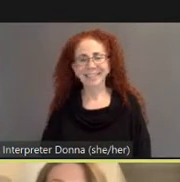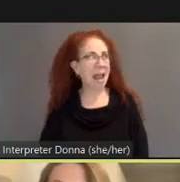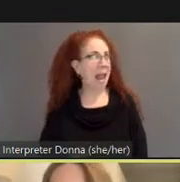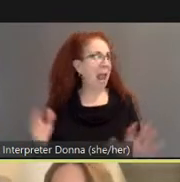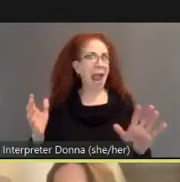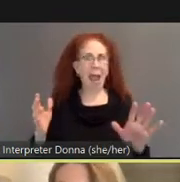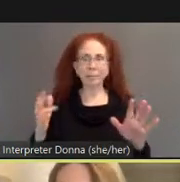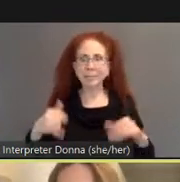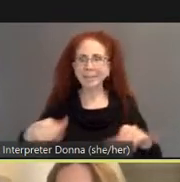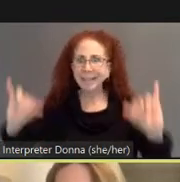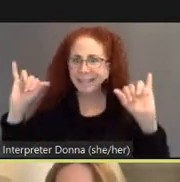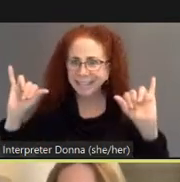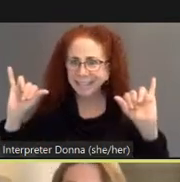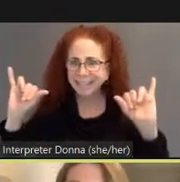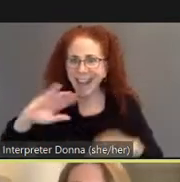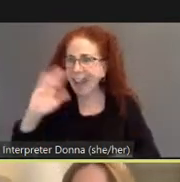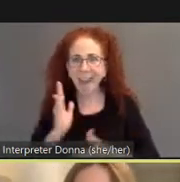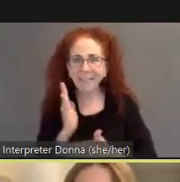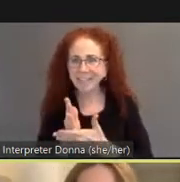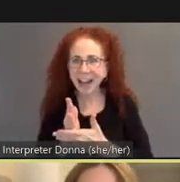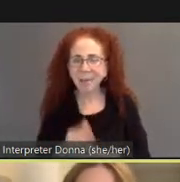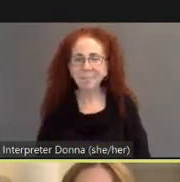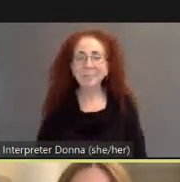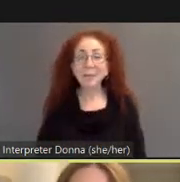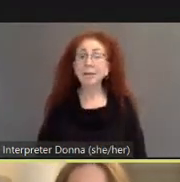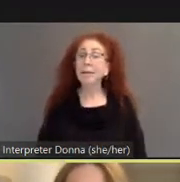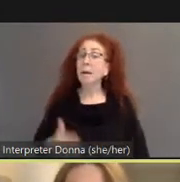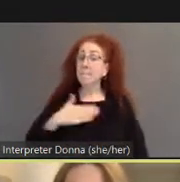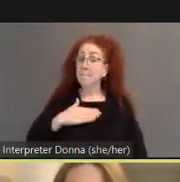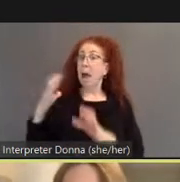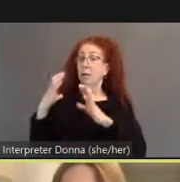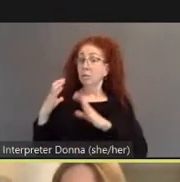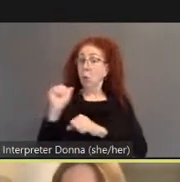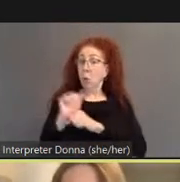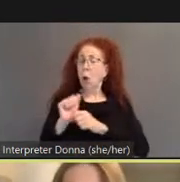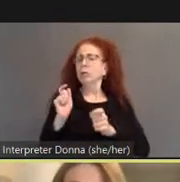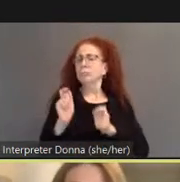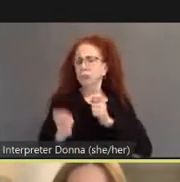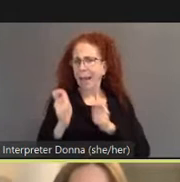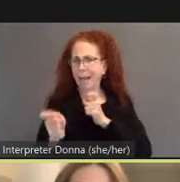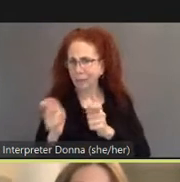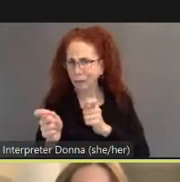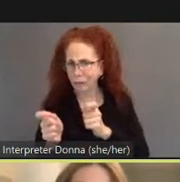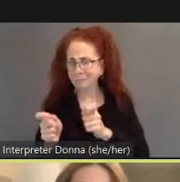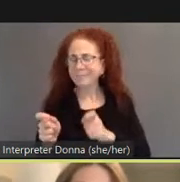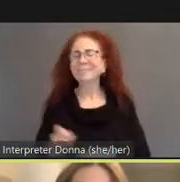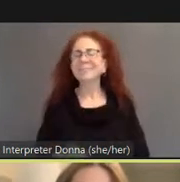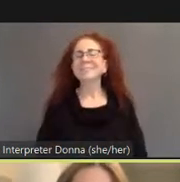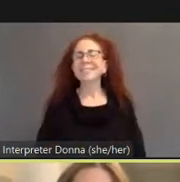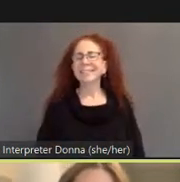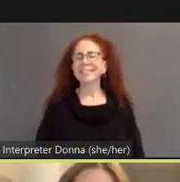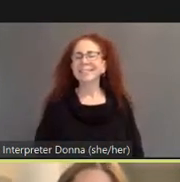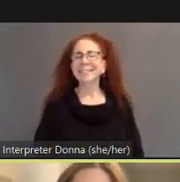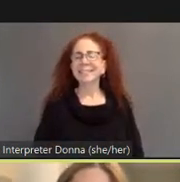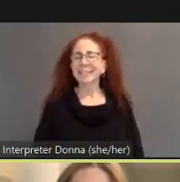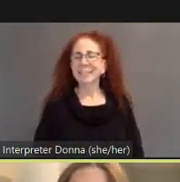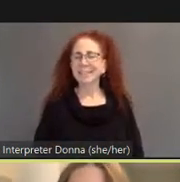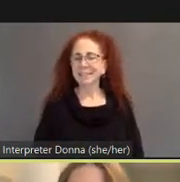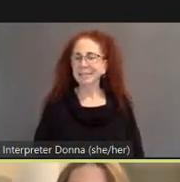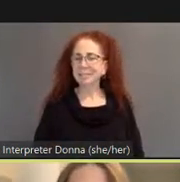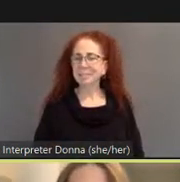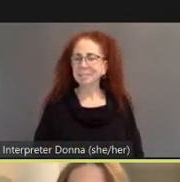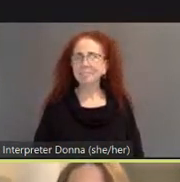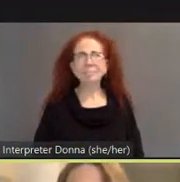stopped. The work has changed since I started as an intern, but in